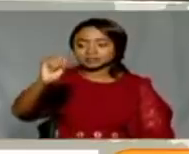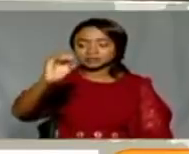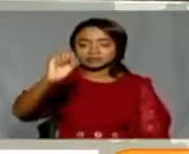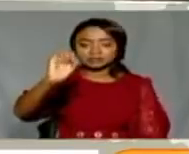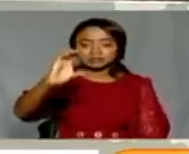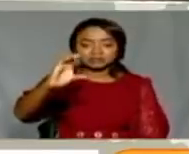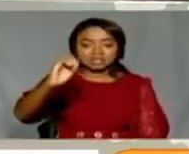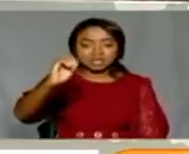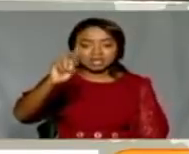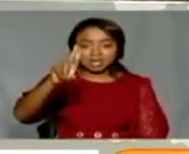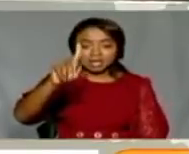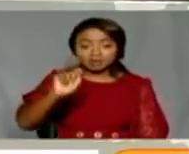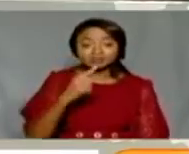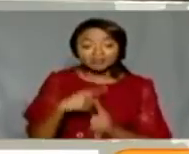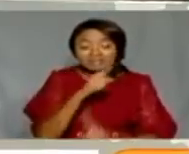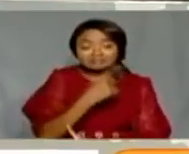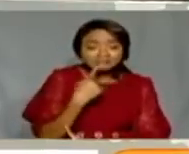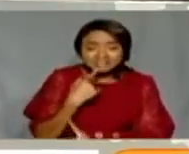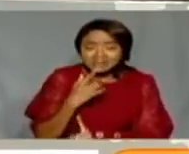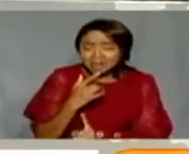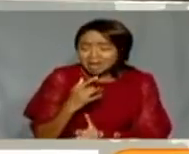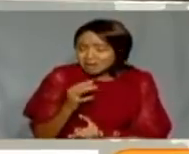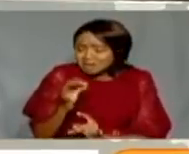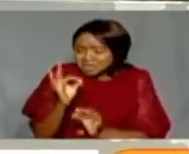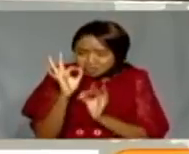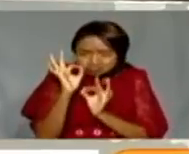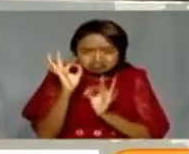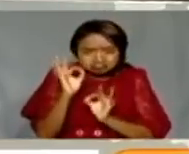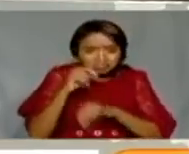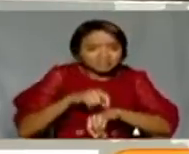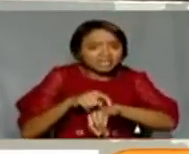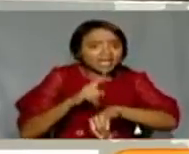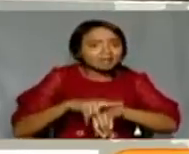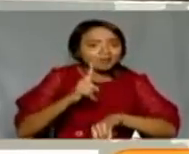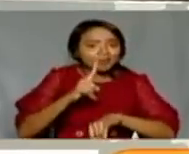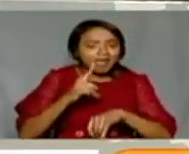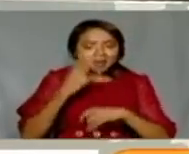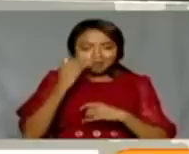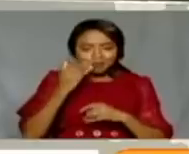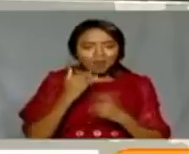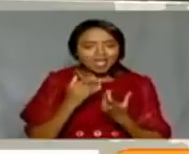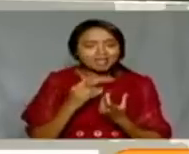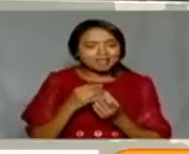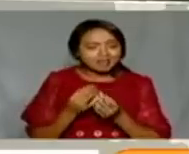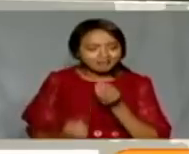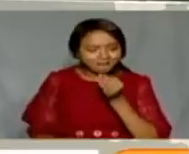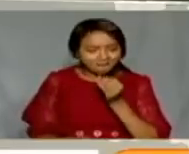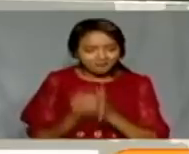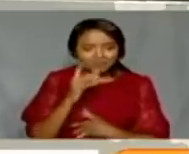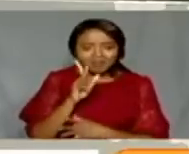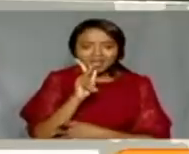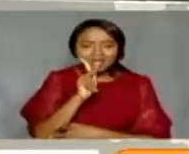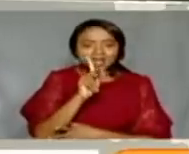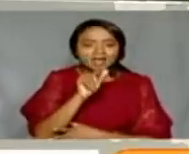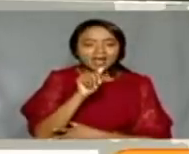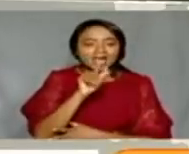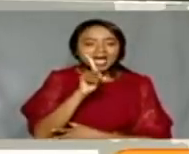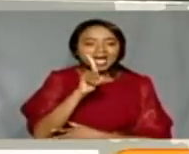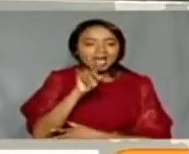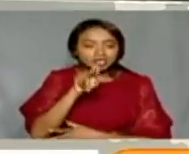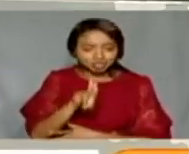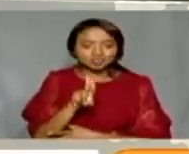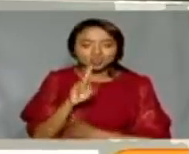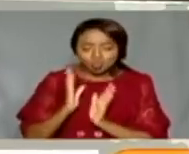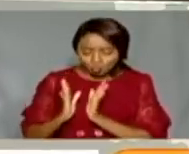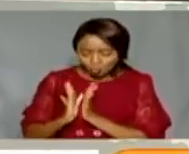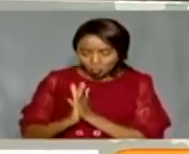considers the richest part of his long life as being one of the founding members of K.A.D.U, along with Kenya's second head of state,